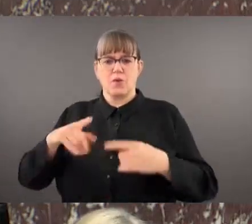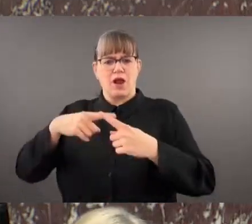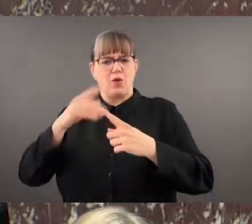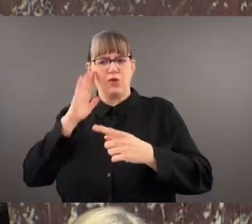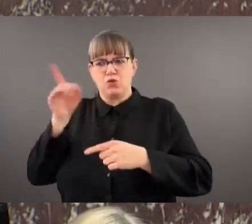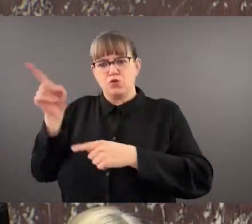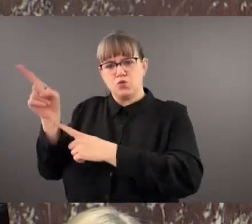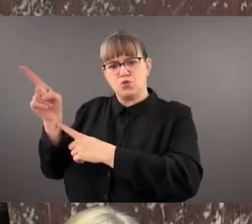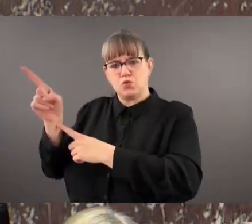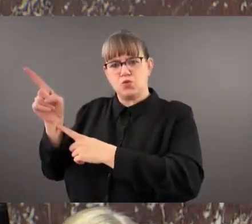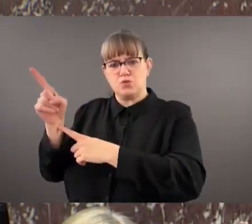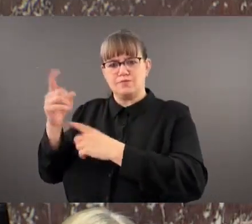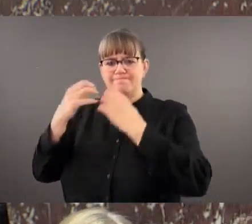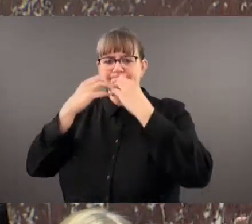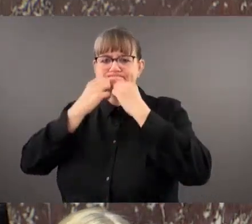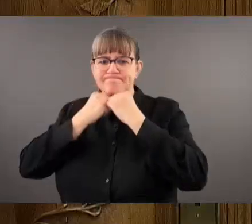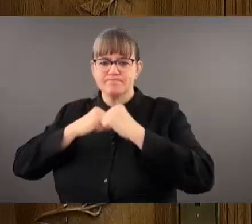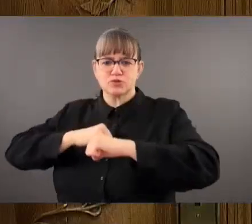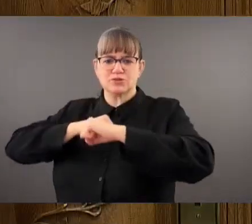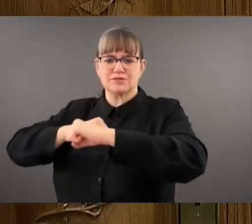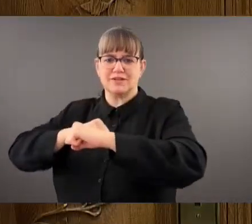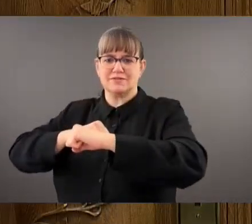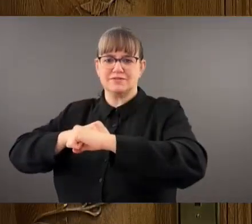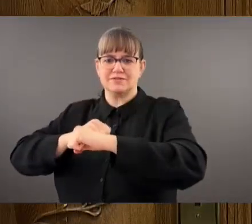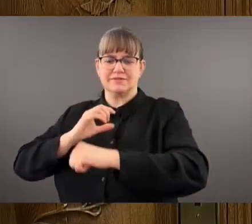Thank you.